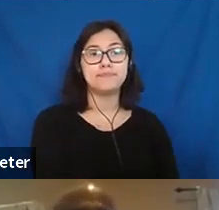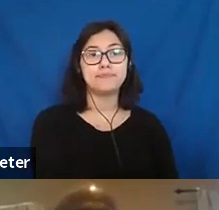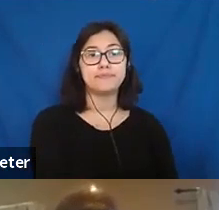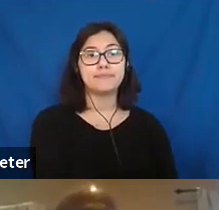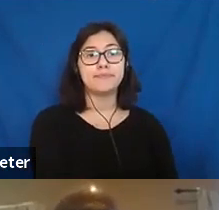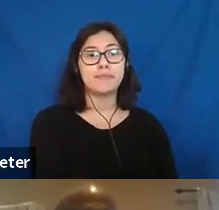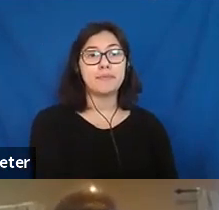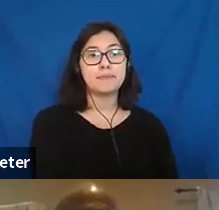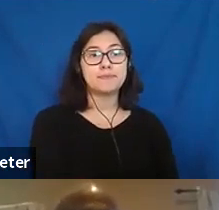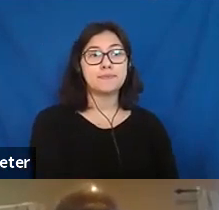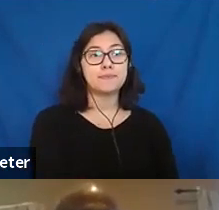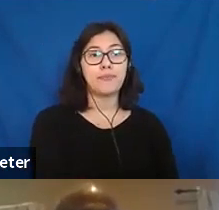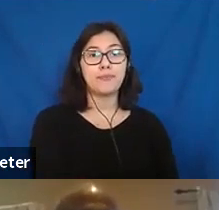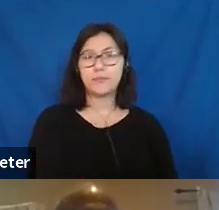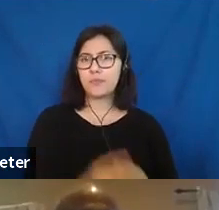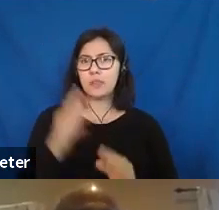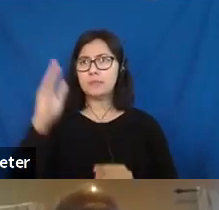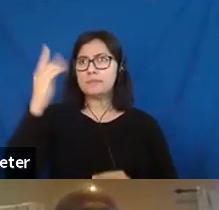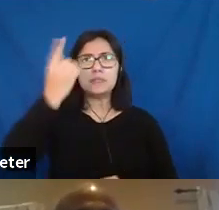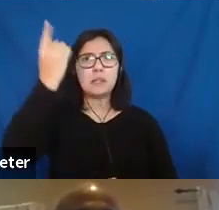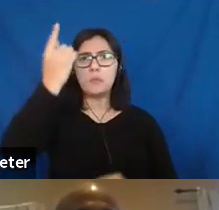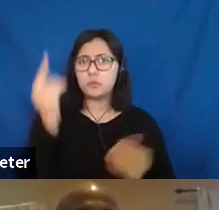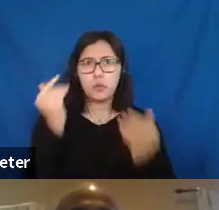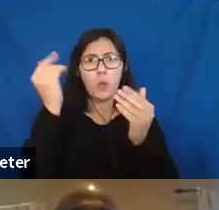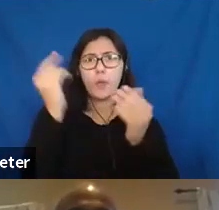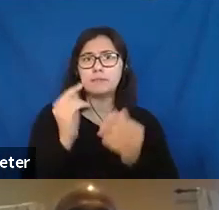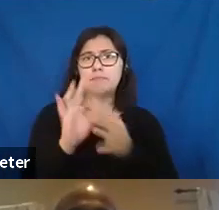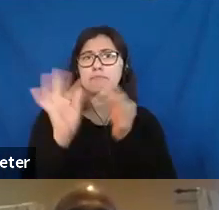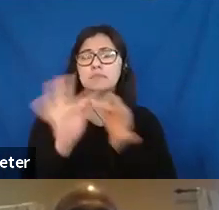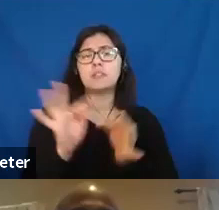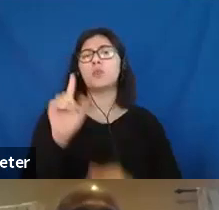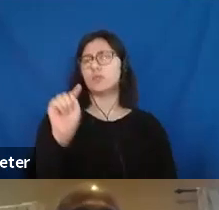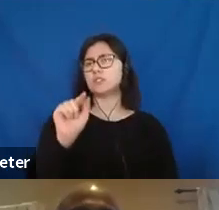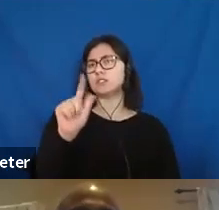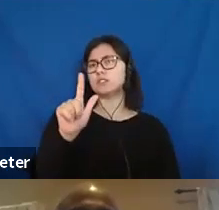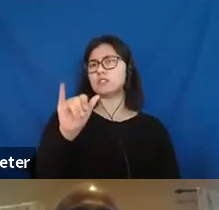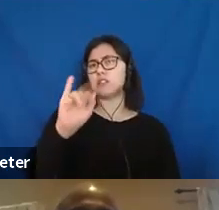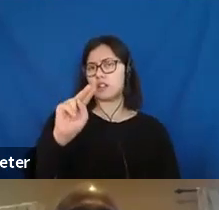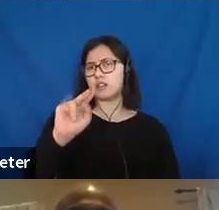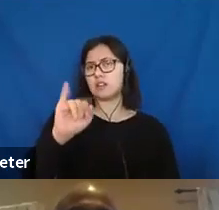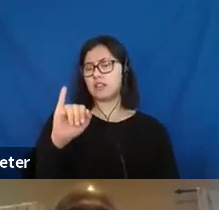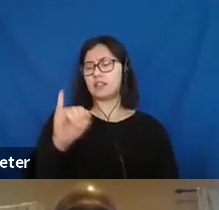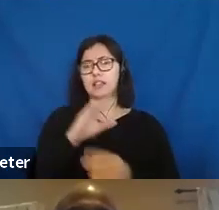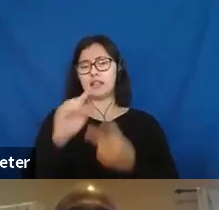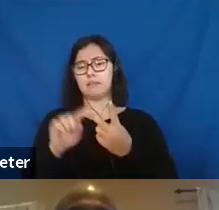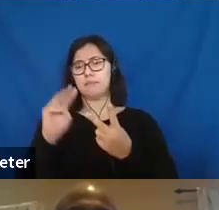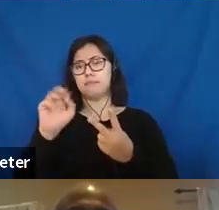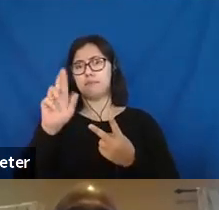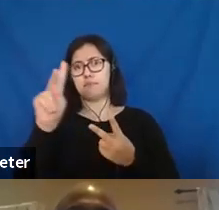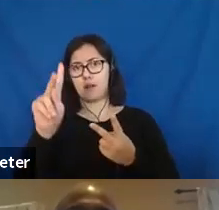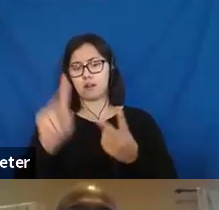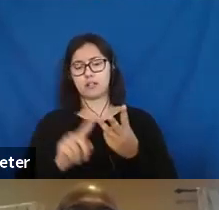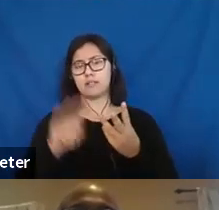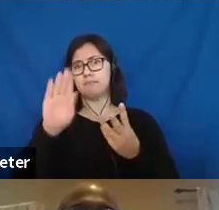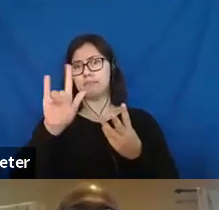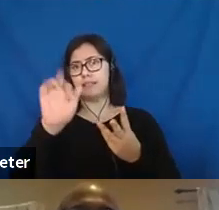Where is everyone? Somebody needs to unmute myself, themselves. Blair, Tulani, and Mark. Blair is going to present. We decided Mark